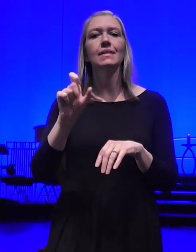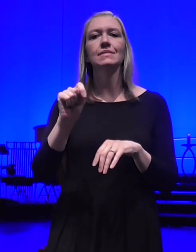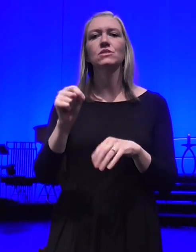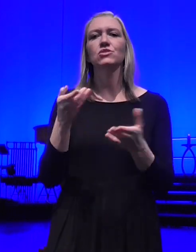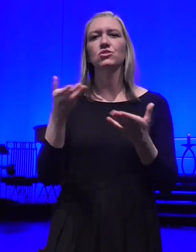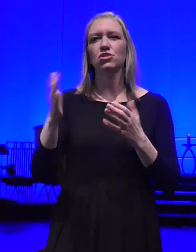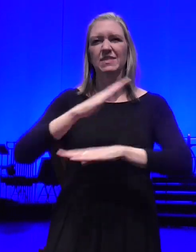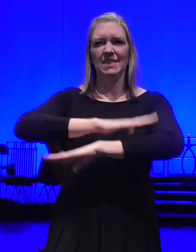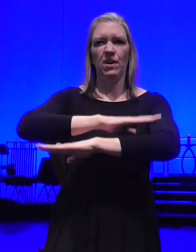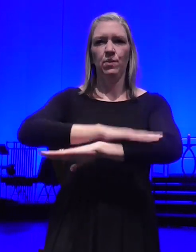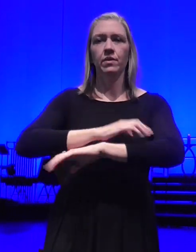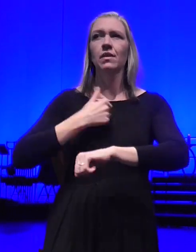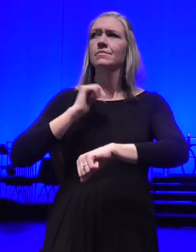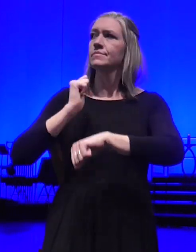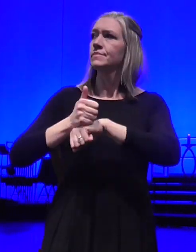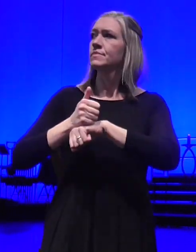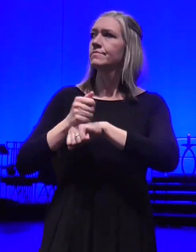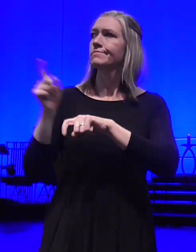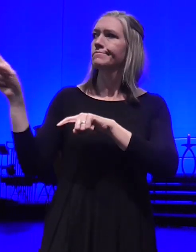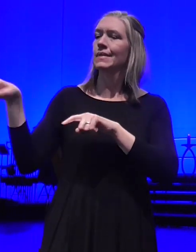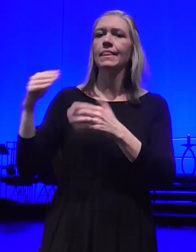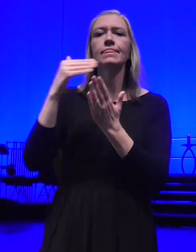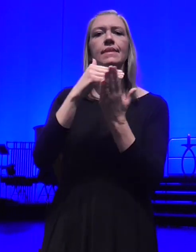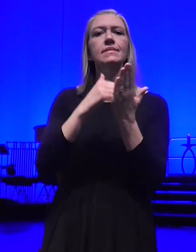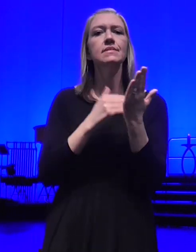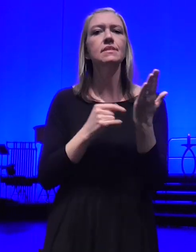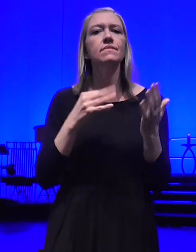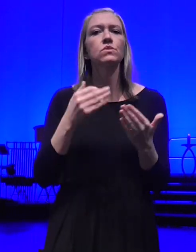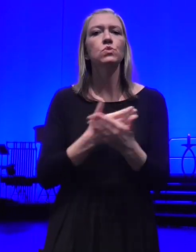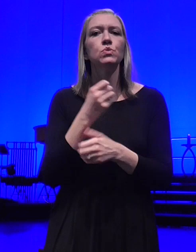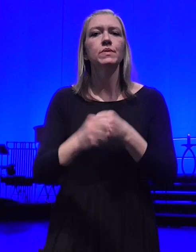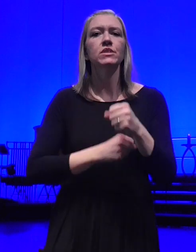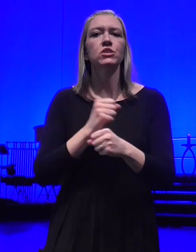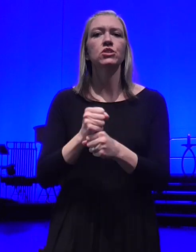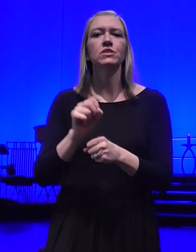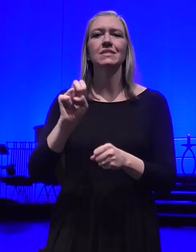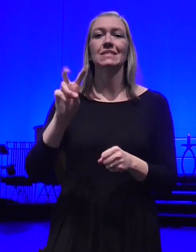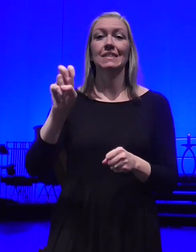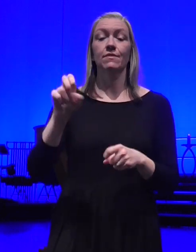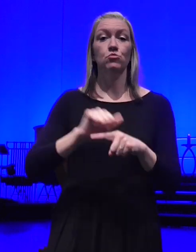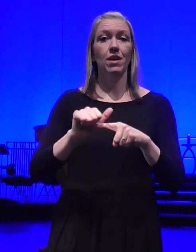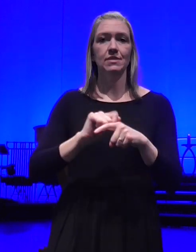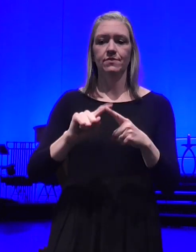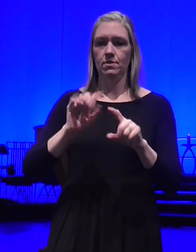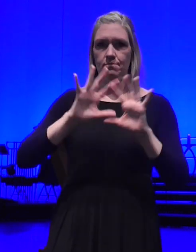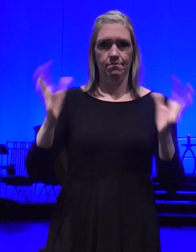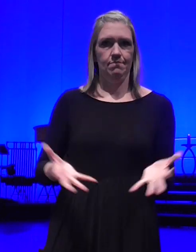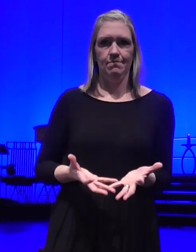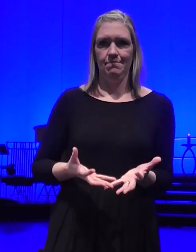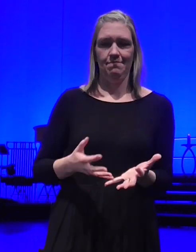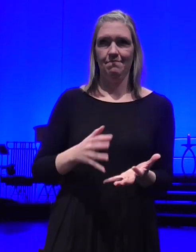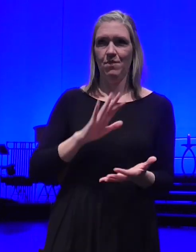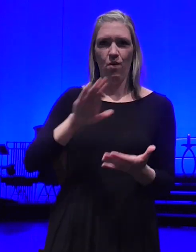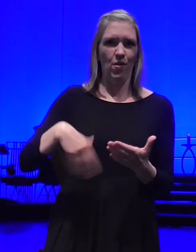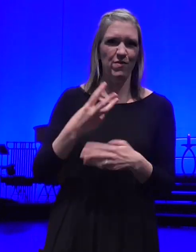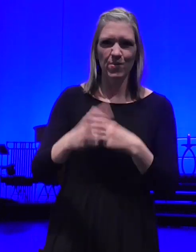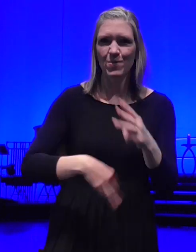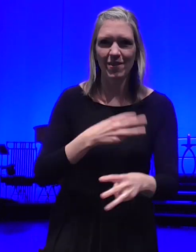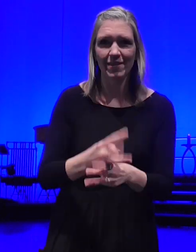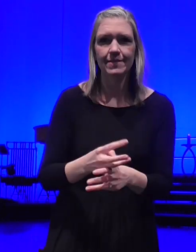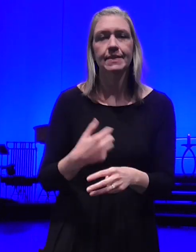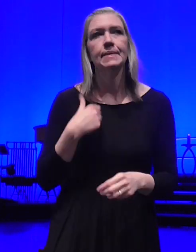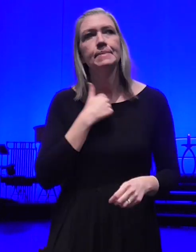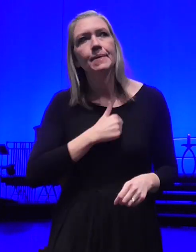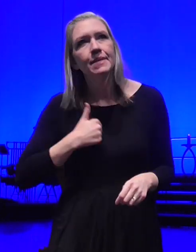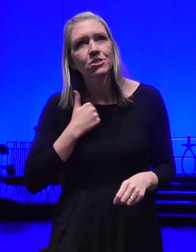a list of New Year's Eve practices from around the world. They're really fascinating. And this, I apologize. I will say